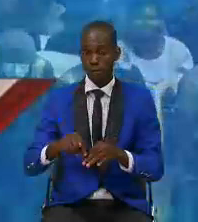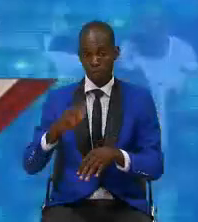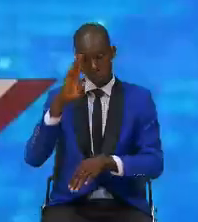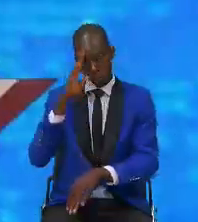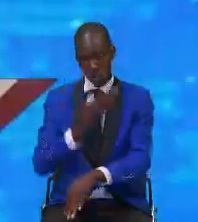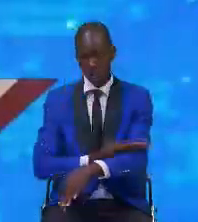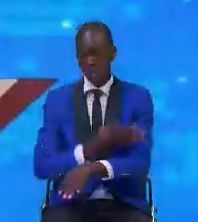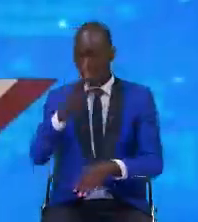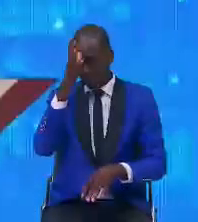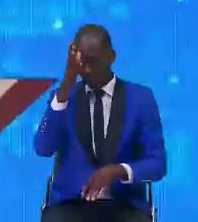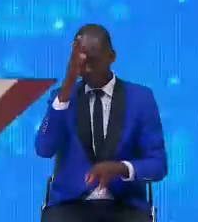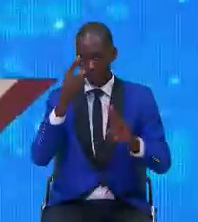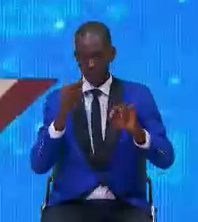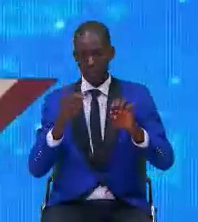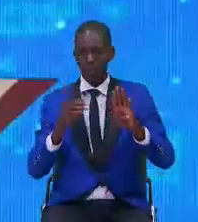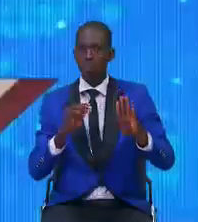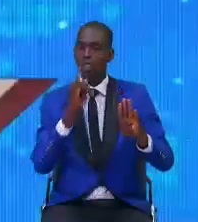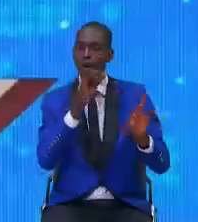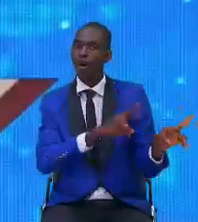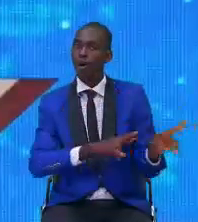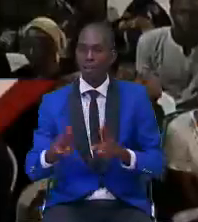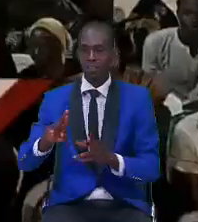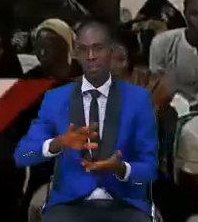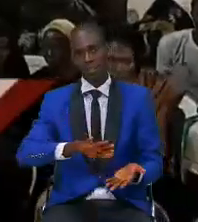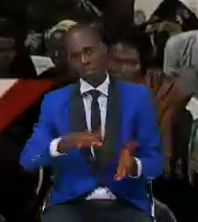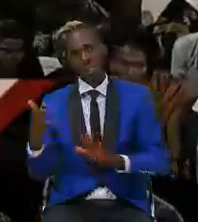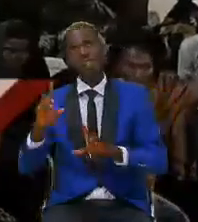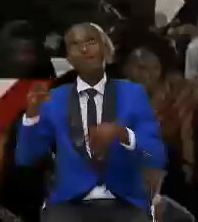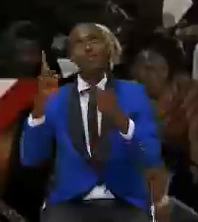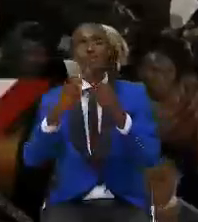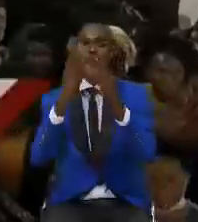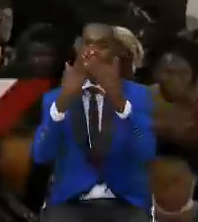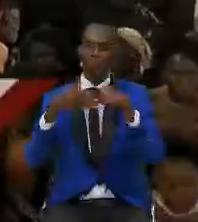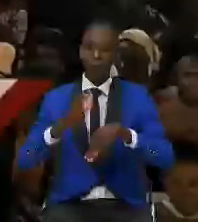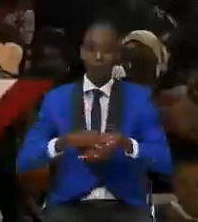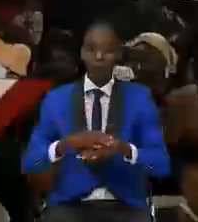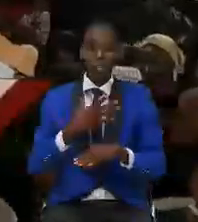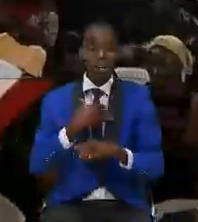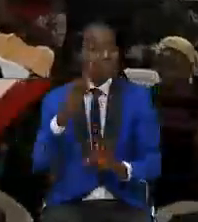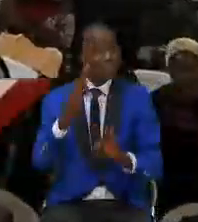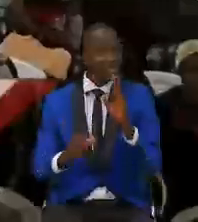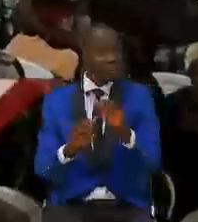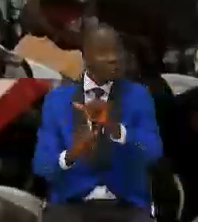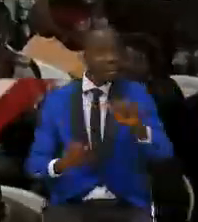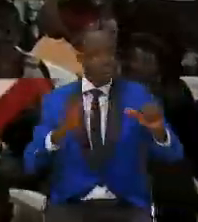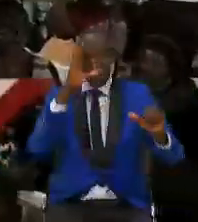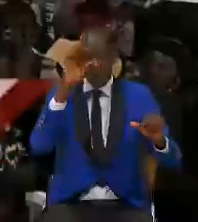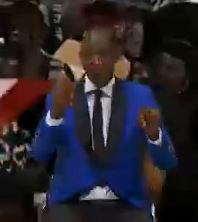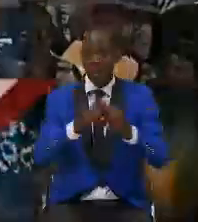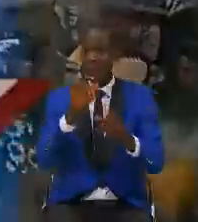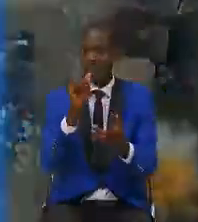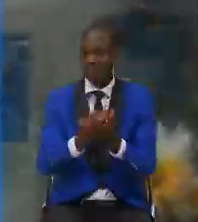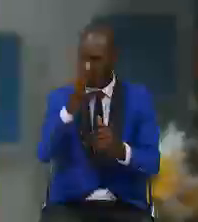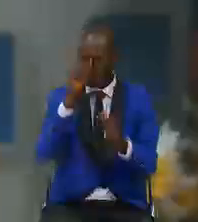is, Nebuchadnezzar is gone to heaven. And if a man like that, You remember? In